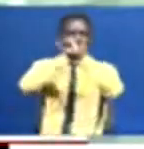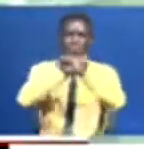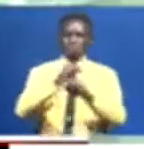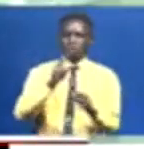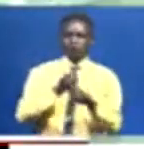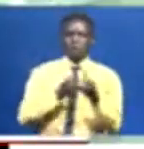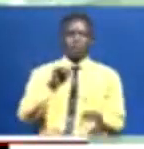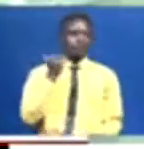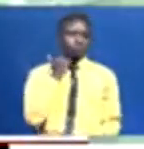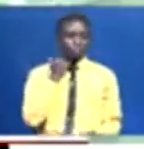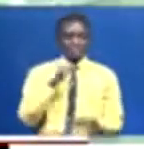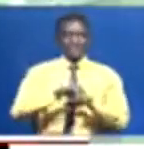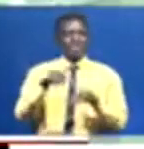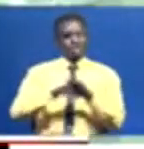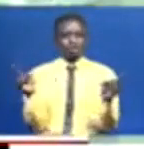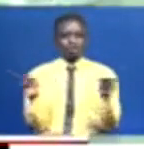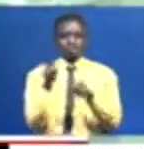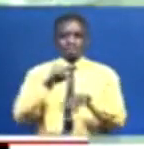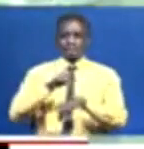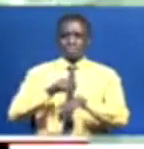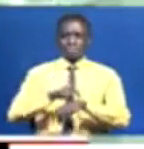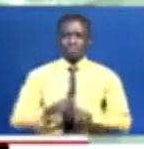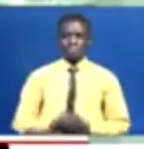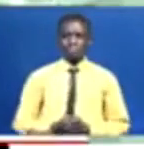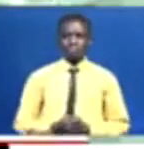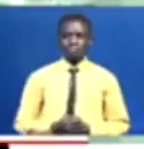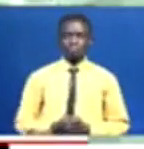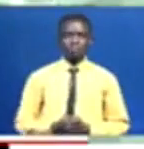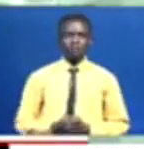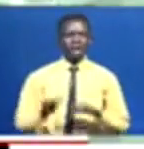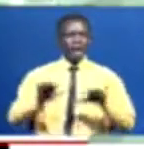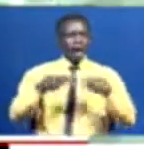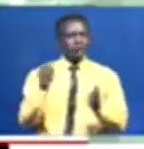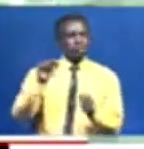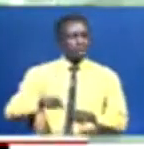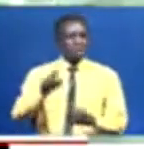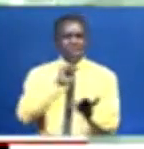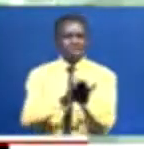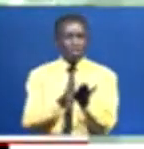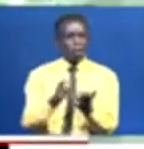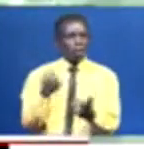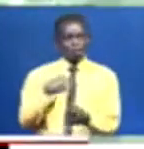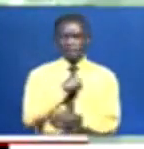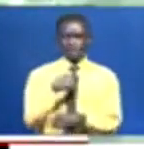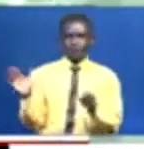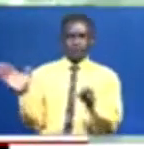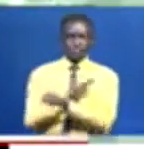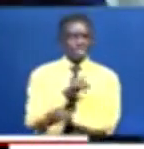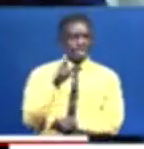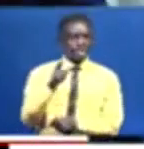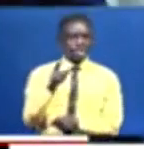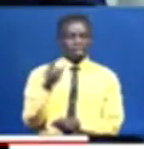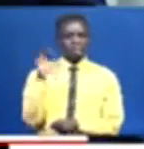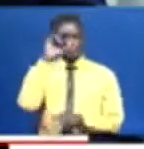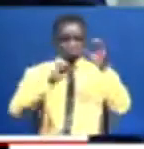shortest time possible. How do you recommend that, you know, we bridge the skills gap? I wouldn't say it's adequate. It's a well-known